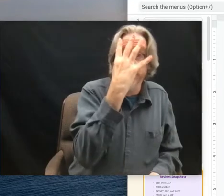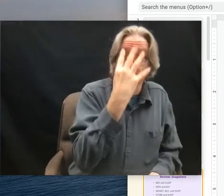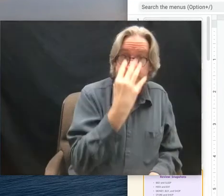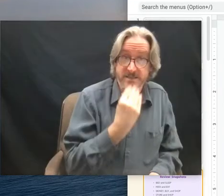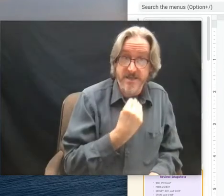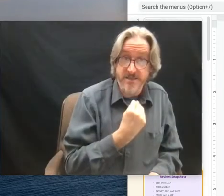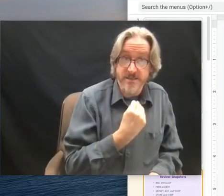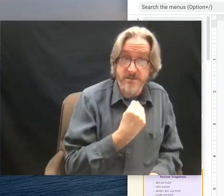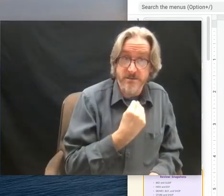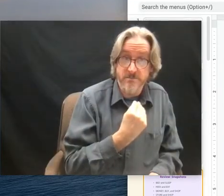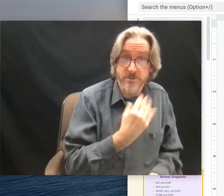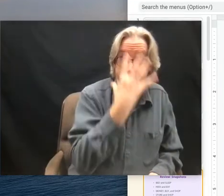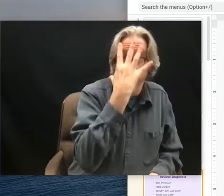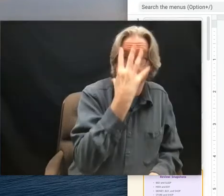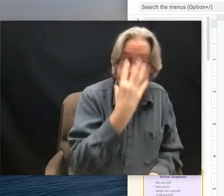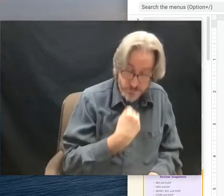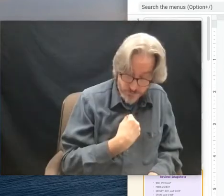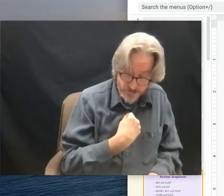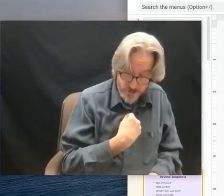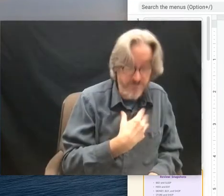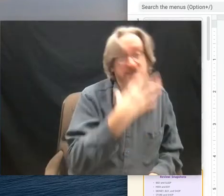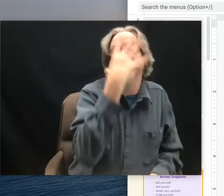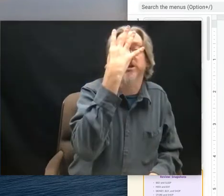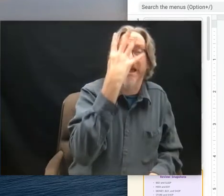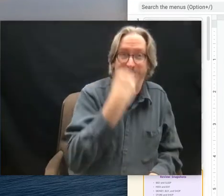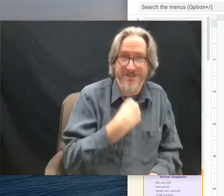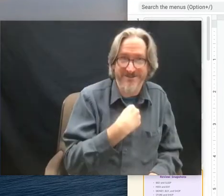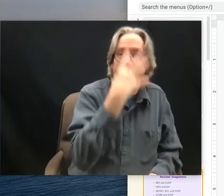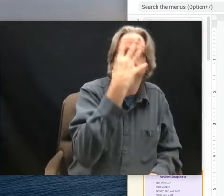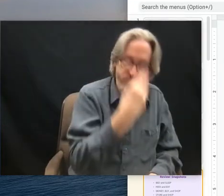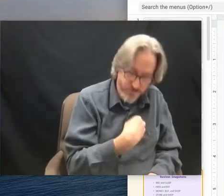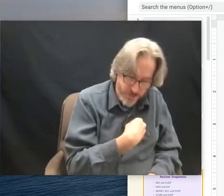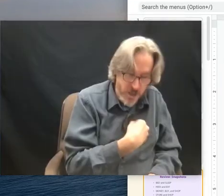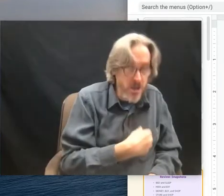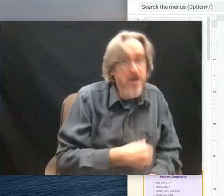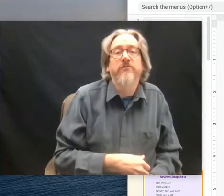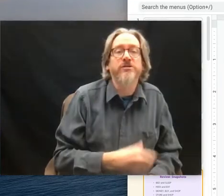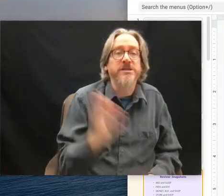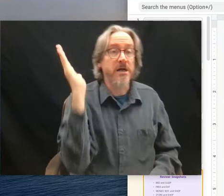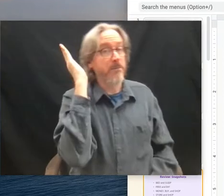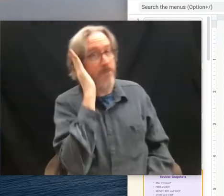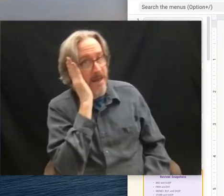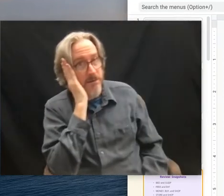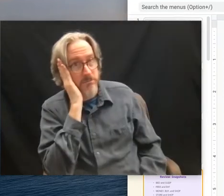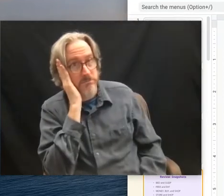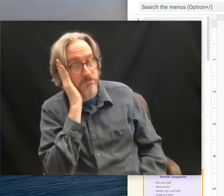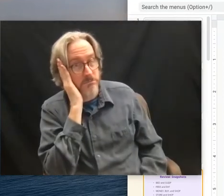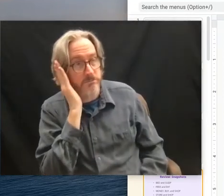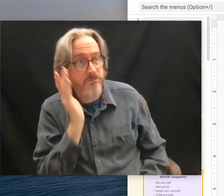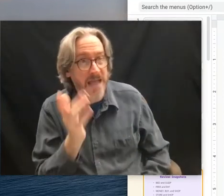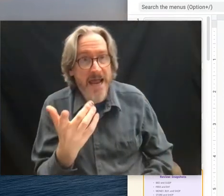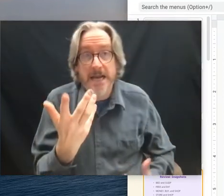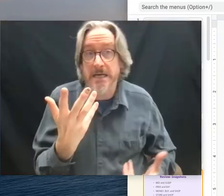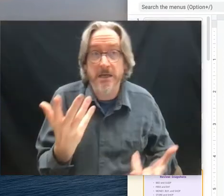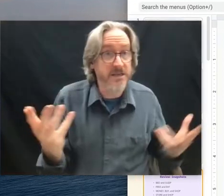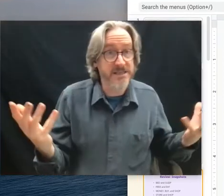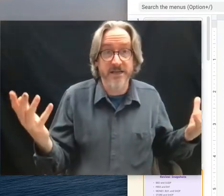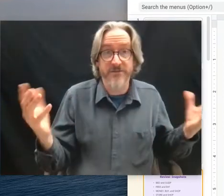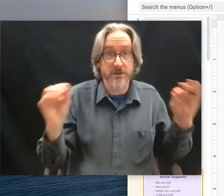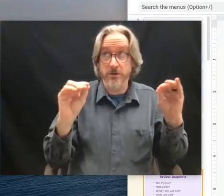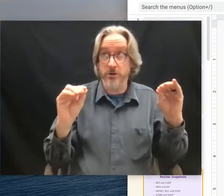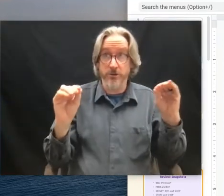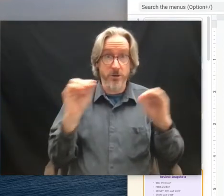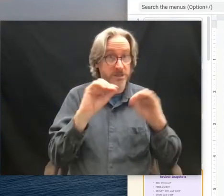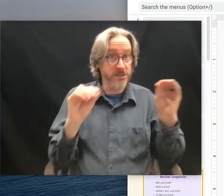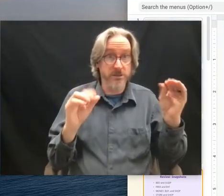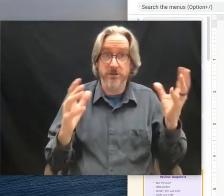action of sleep is this. So your face collapses, right? Versus bed. And this